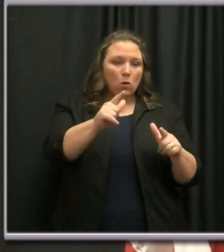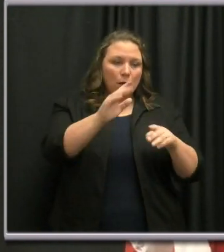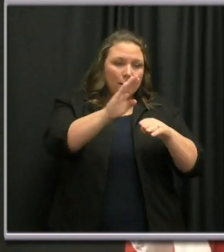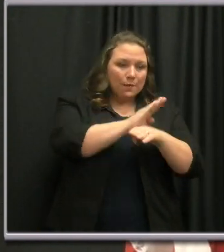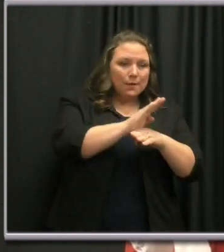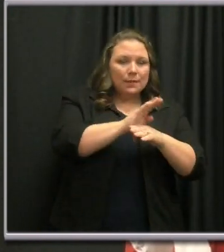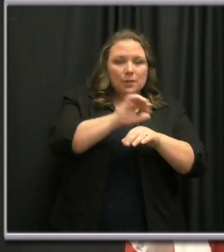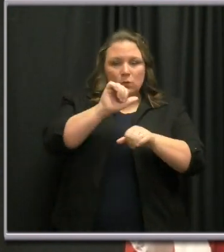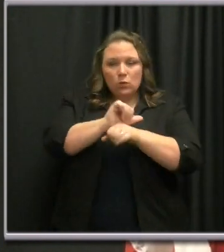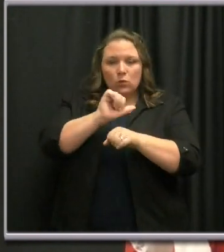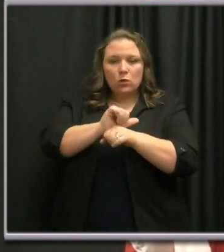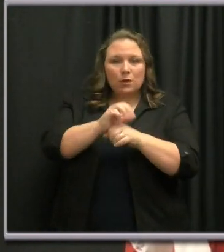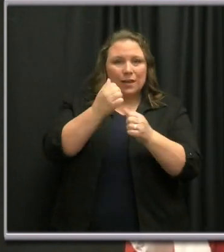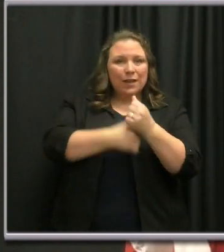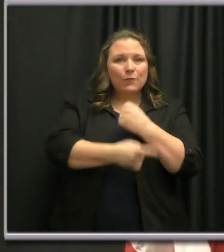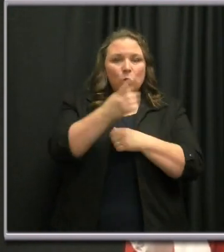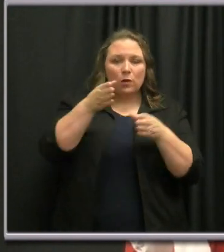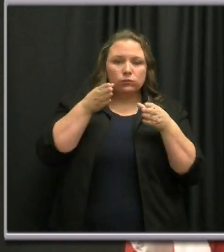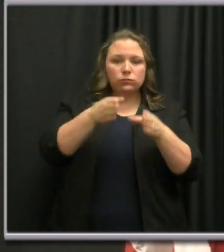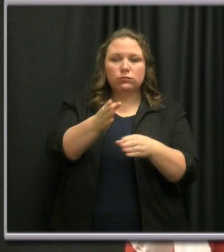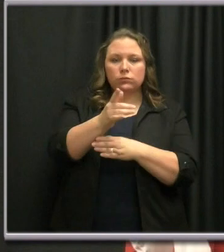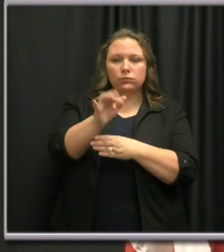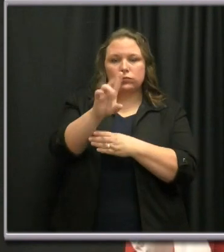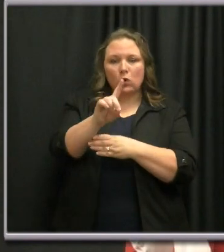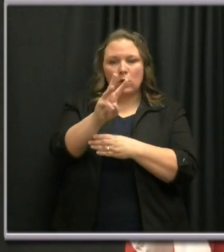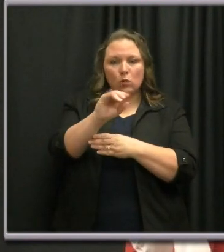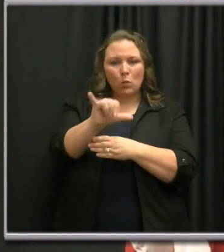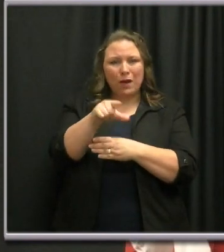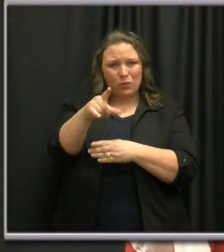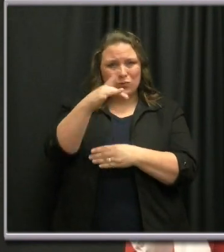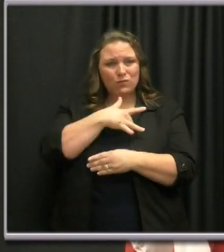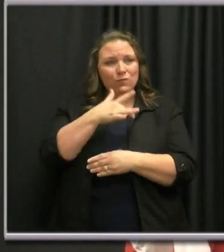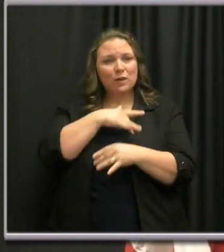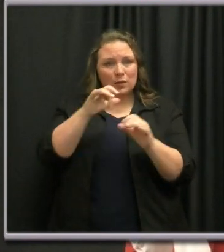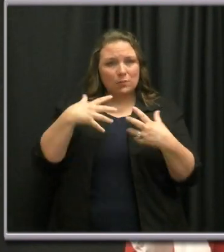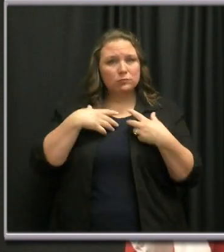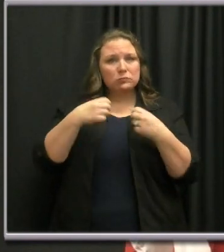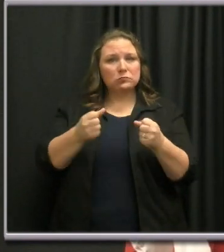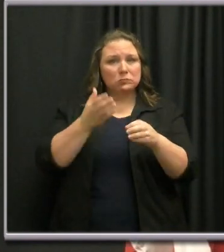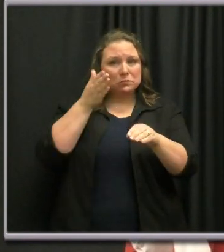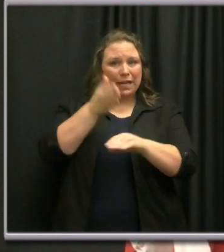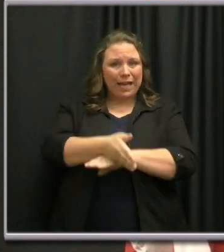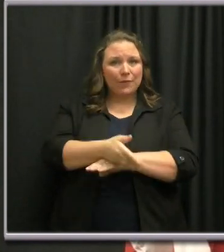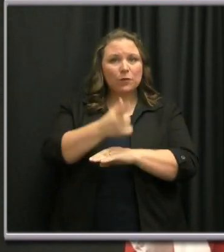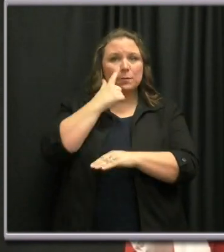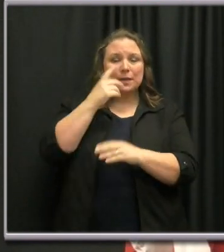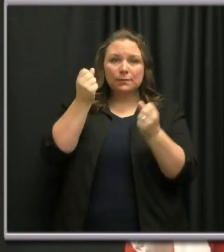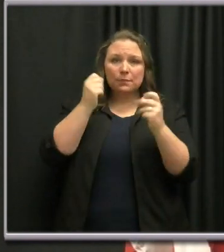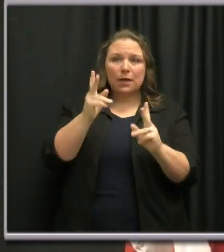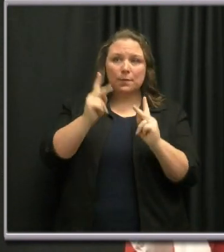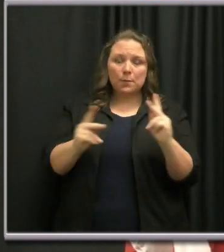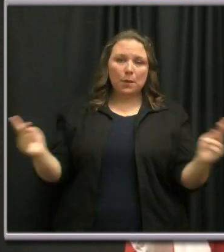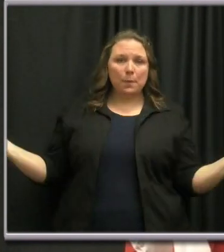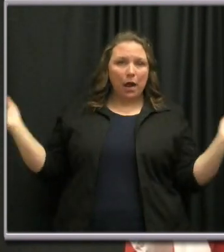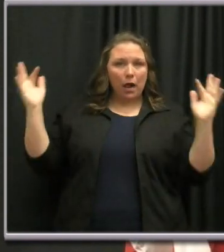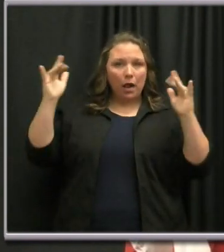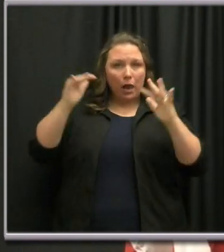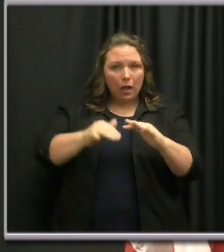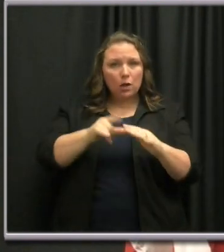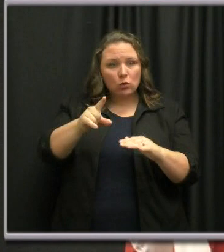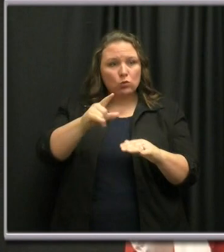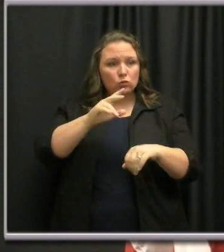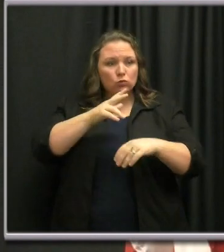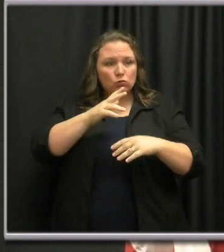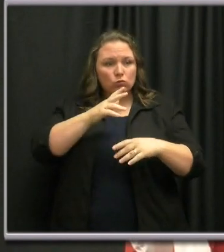on Broadway. Do you think they can recover from this? And since they attract such large crowds when we do start to